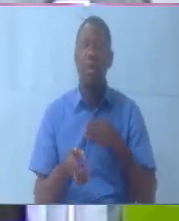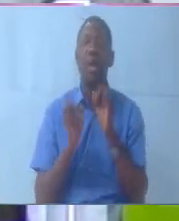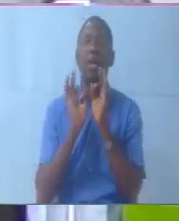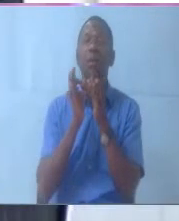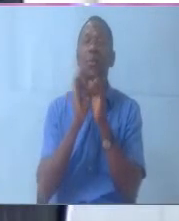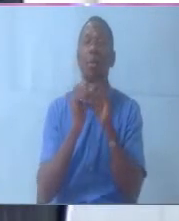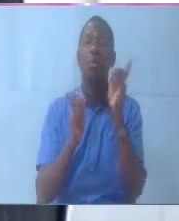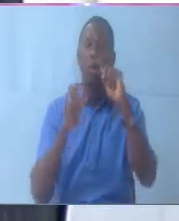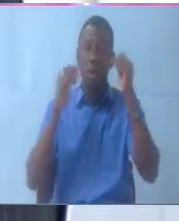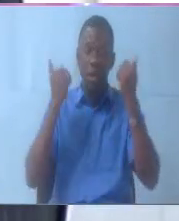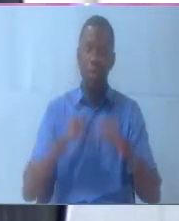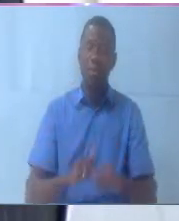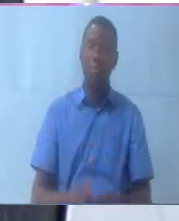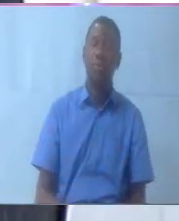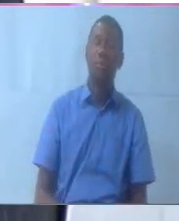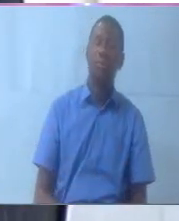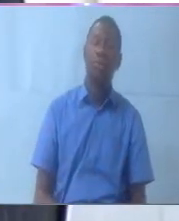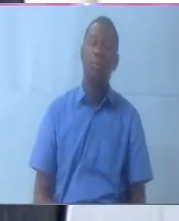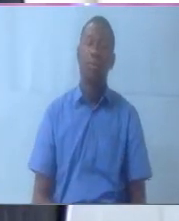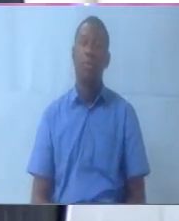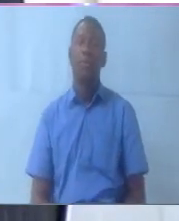Chief Justice